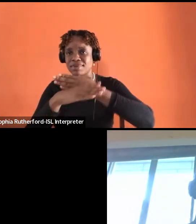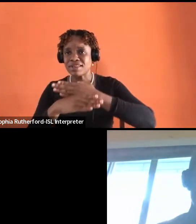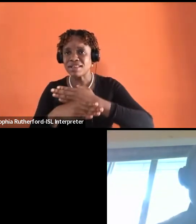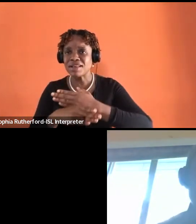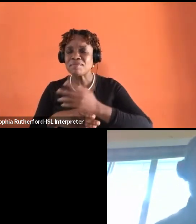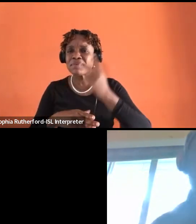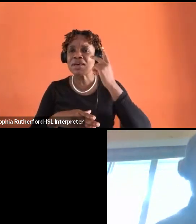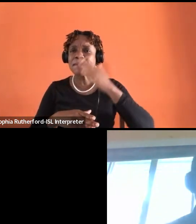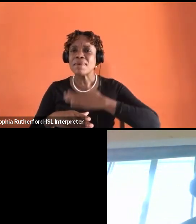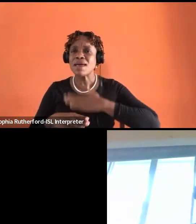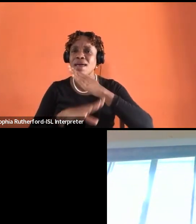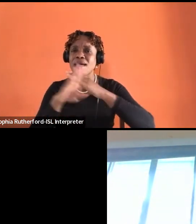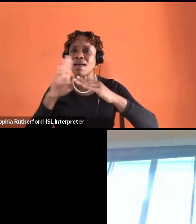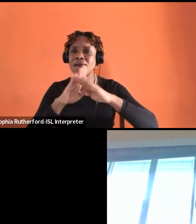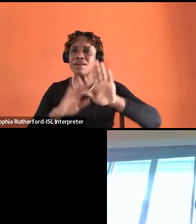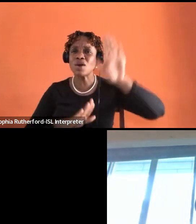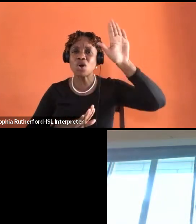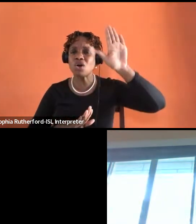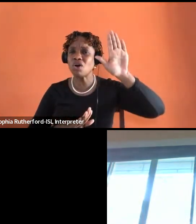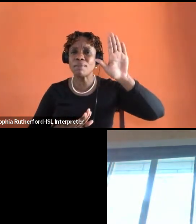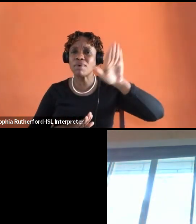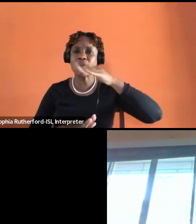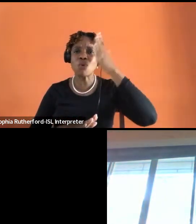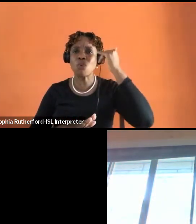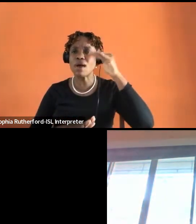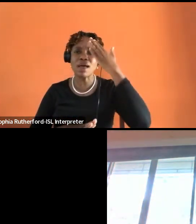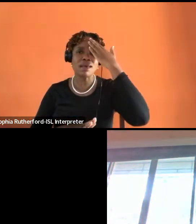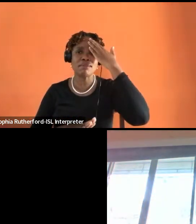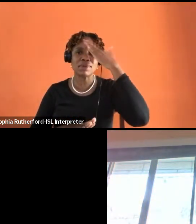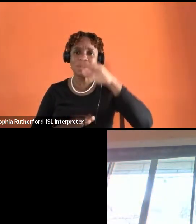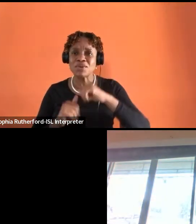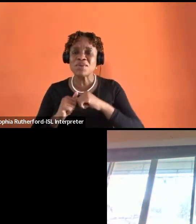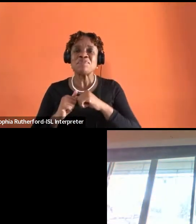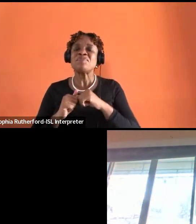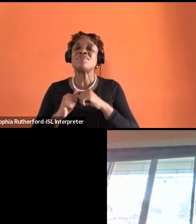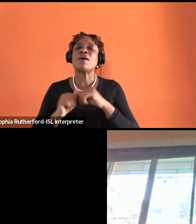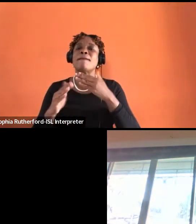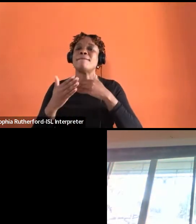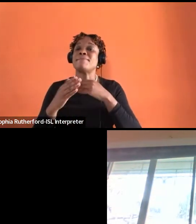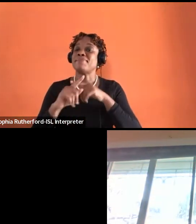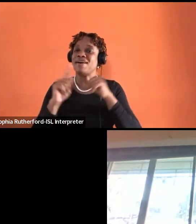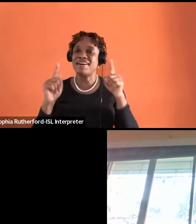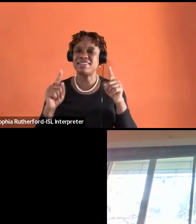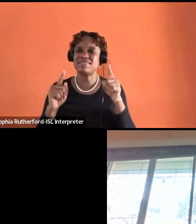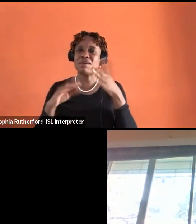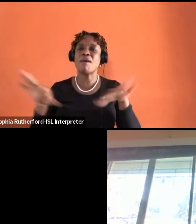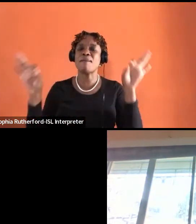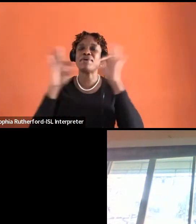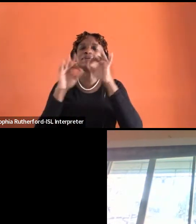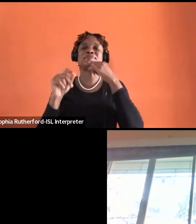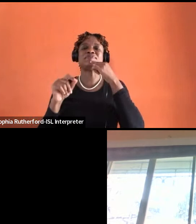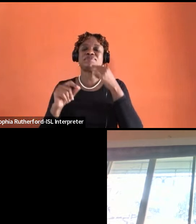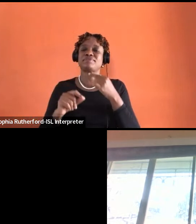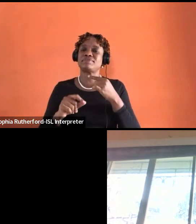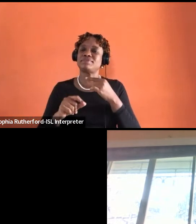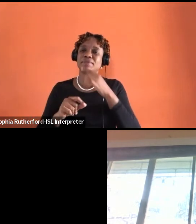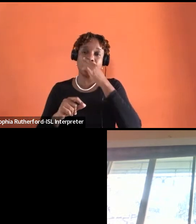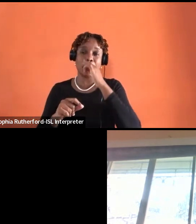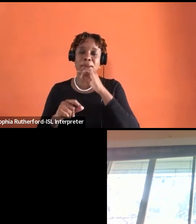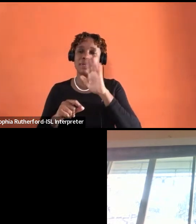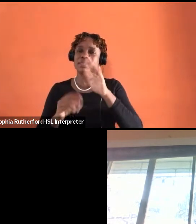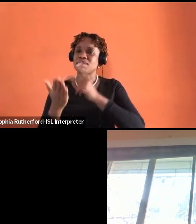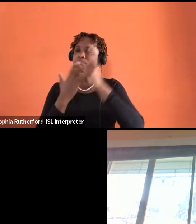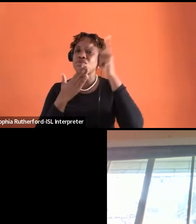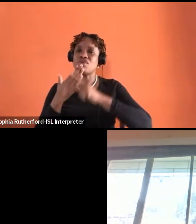I don't even know why it's up there. I was trying to get it up, but I have something very important to say. First, I thank you for this program. I've